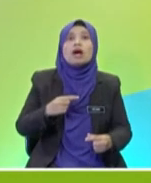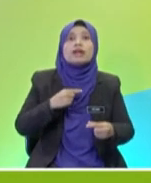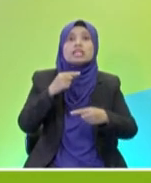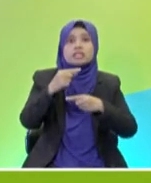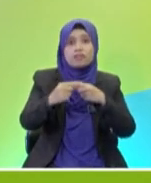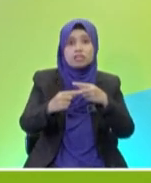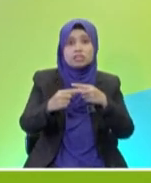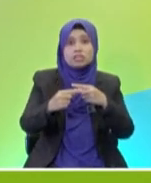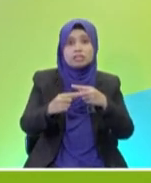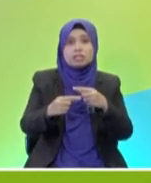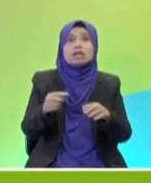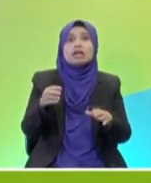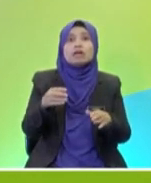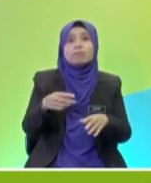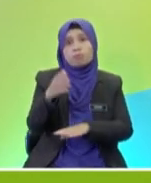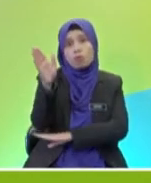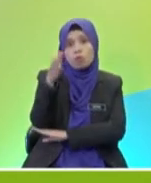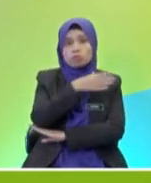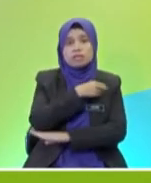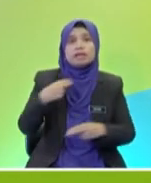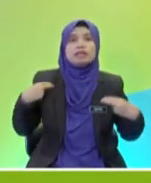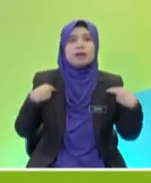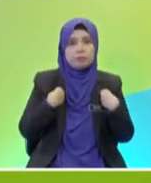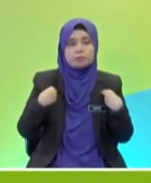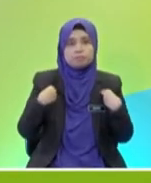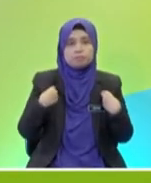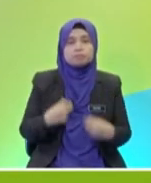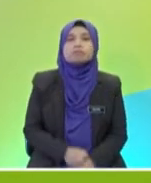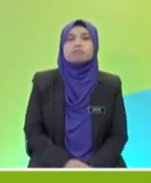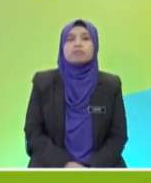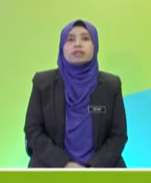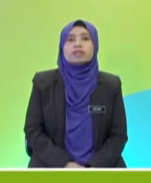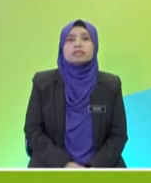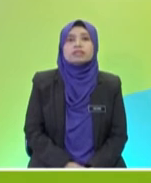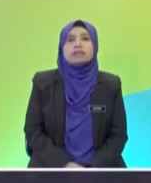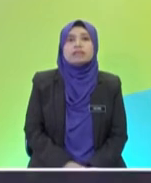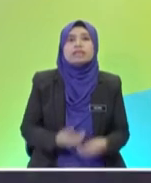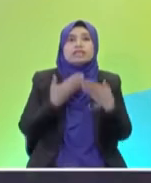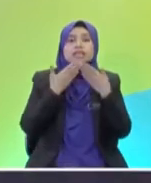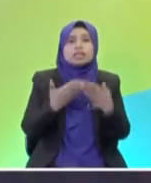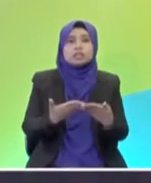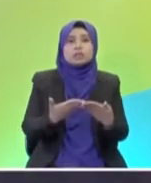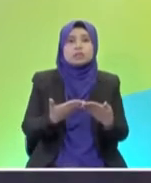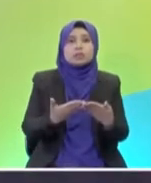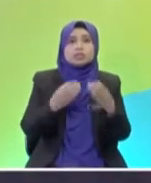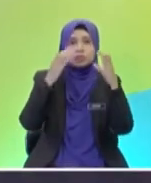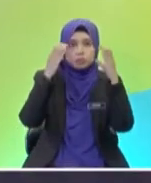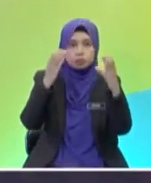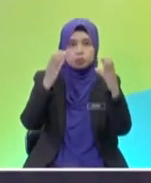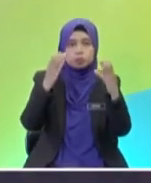of animals and plants that are facing the threat of extinction. Ah, there you go. Thank you very much, teacher. And one more question I